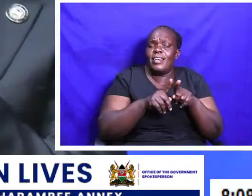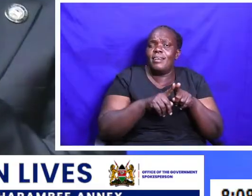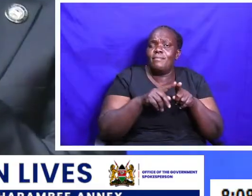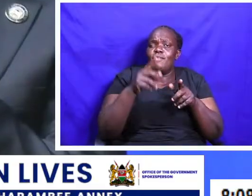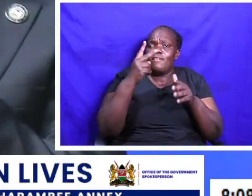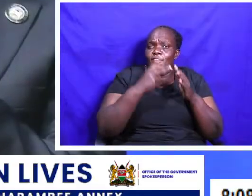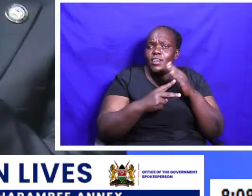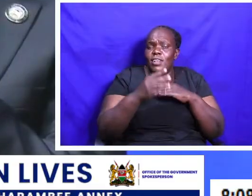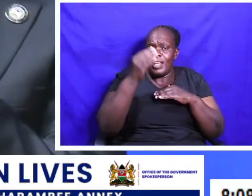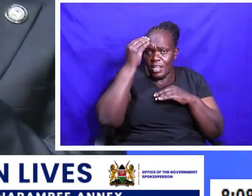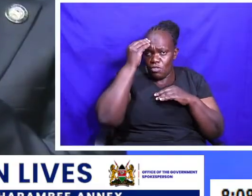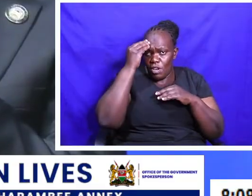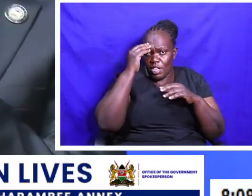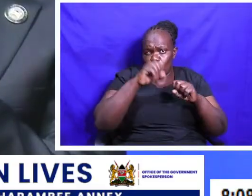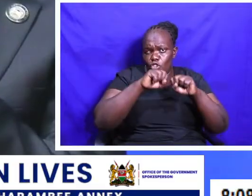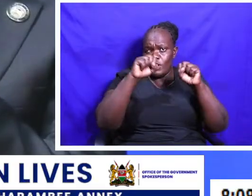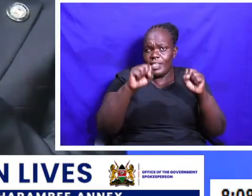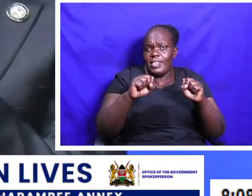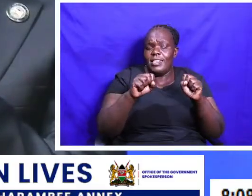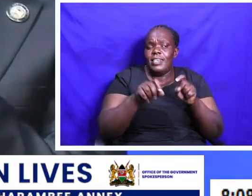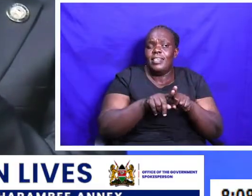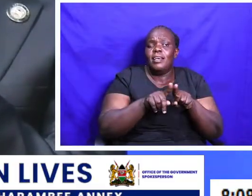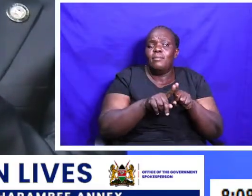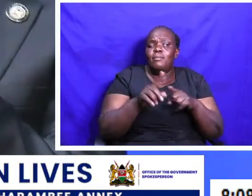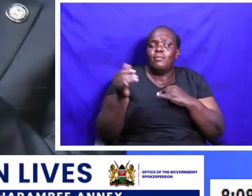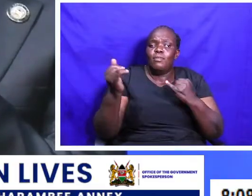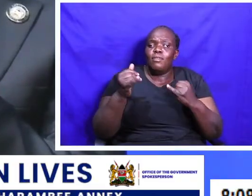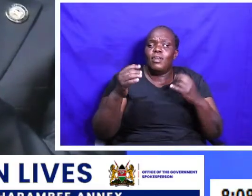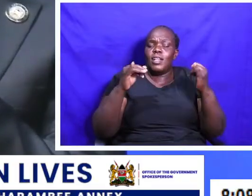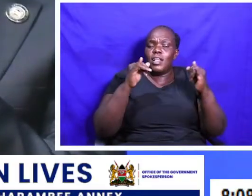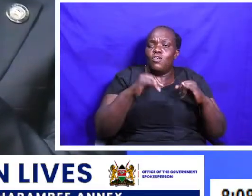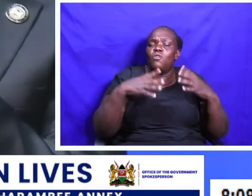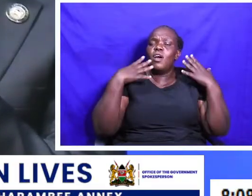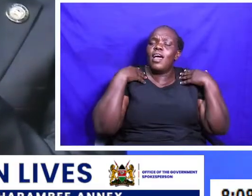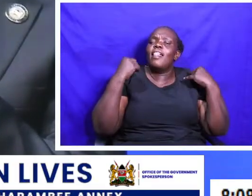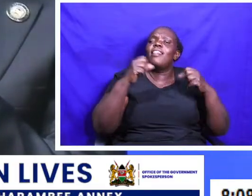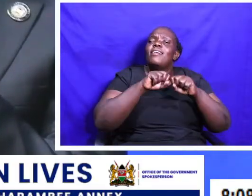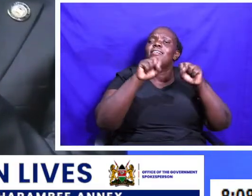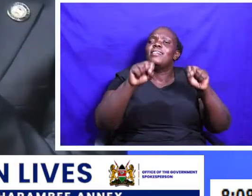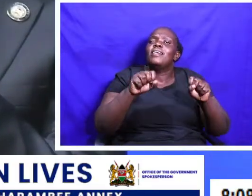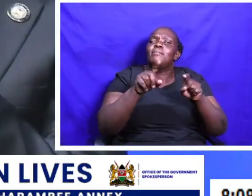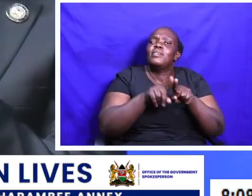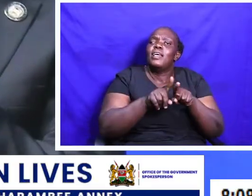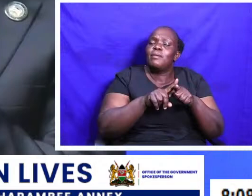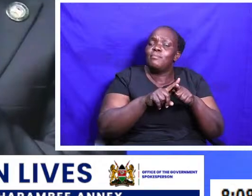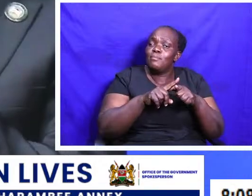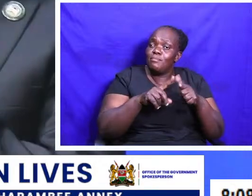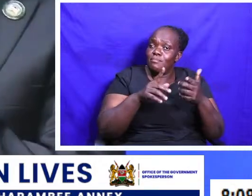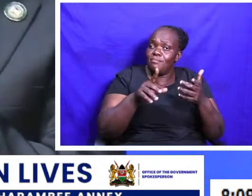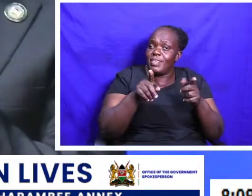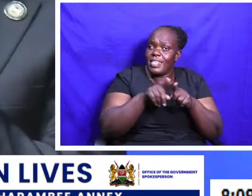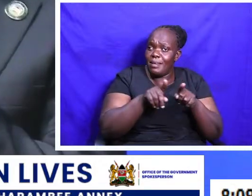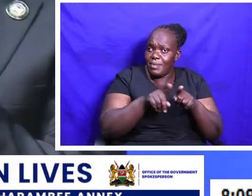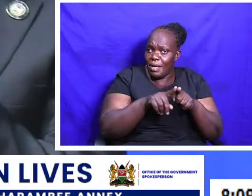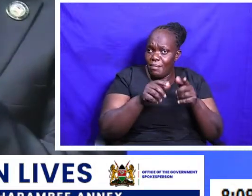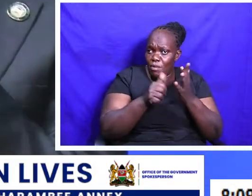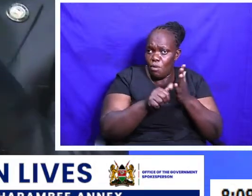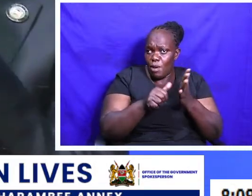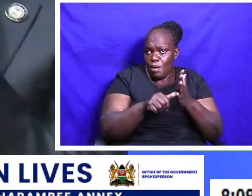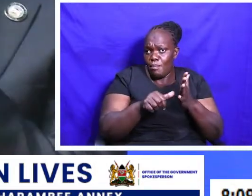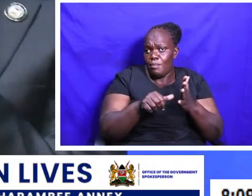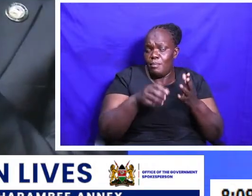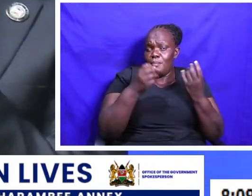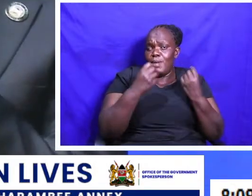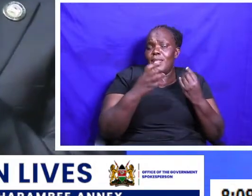introducing a new education system, we're introducing new health systems and everything. The resistance was like that. So